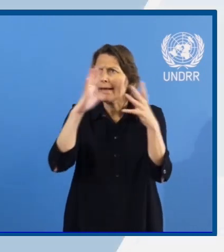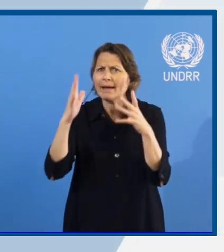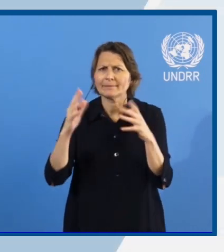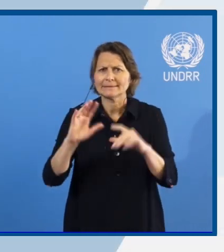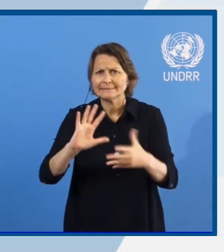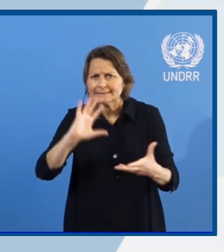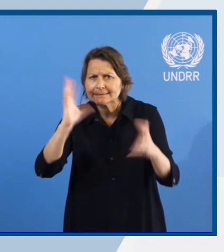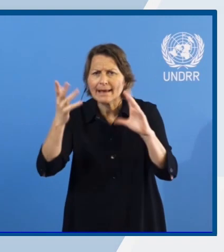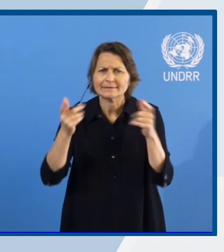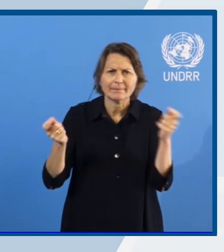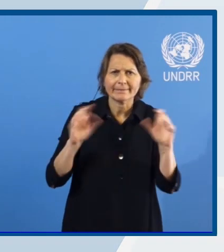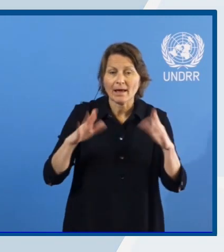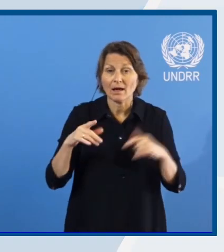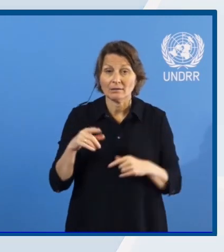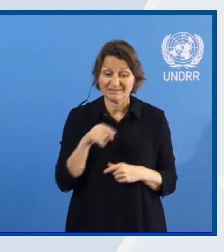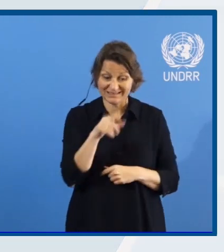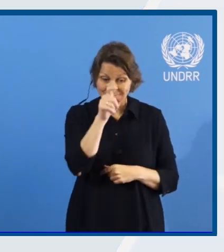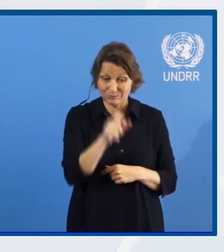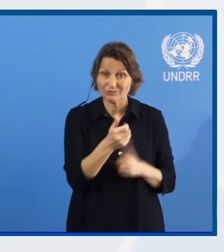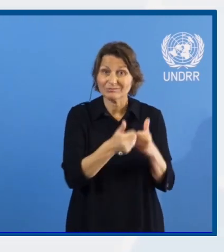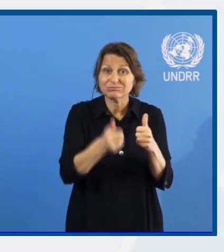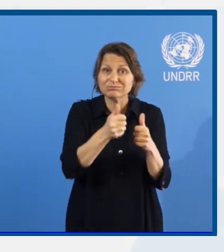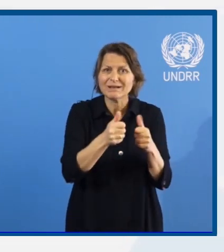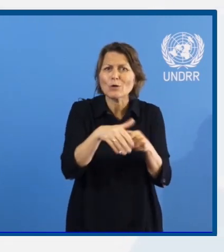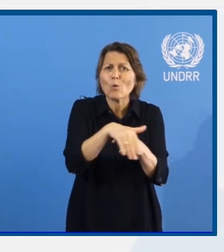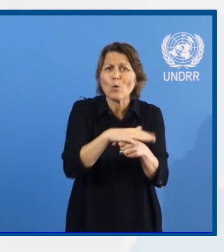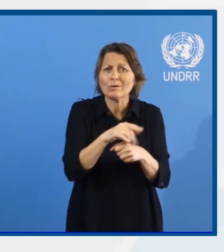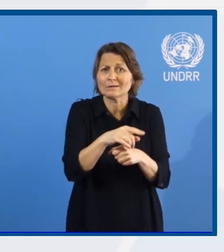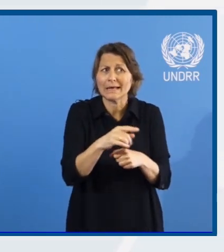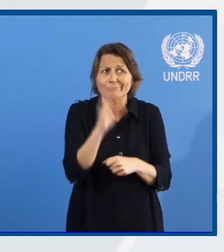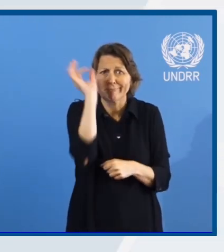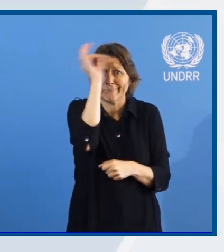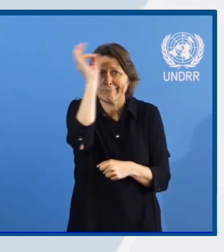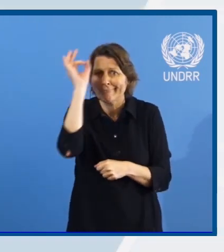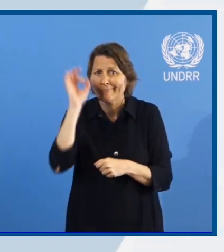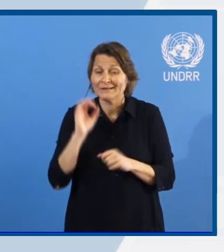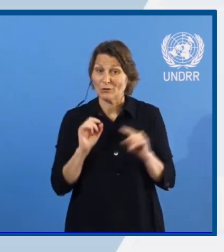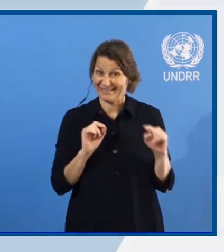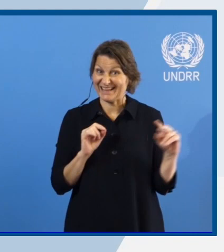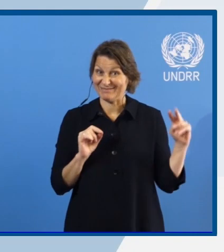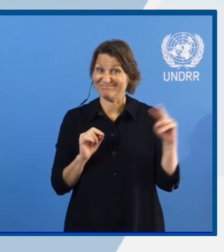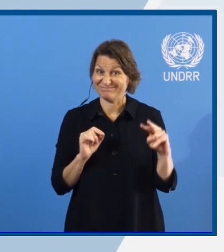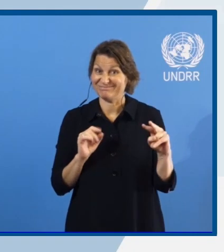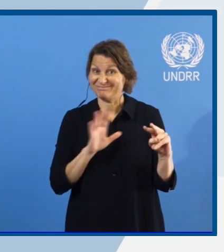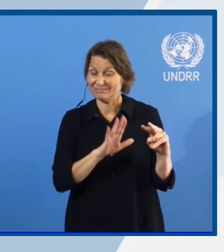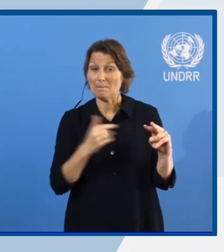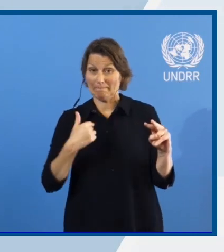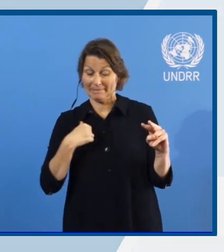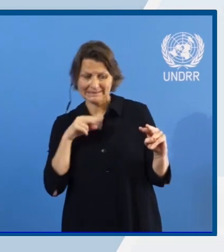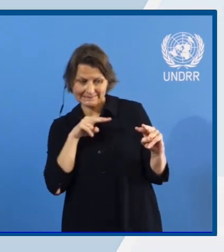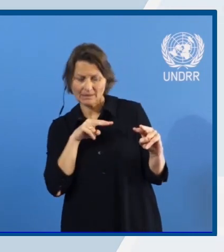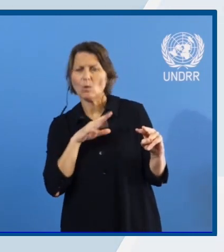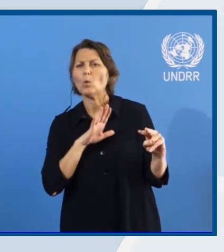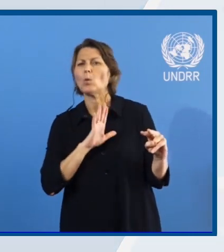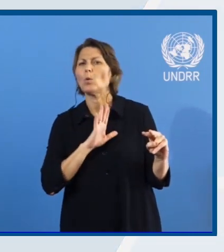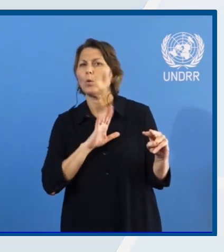management. So from that perspective, I'm just sharing my experience. This educating of the